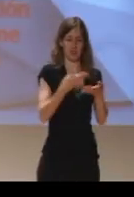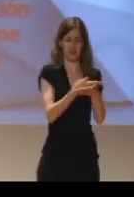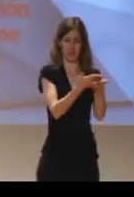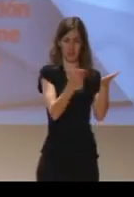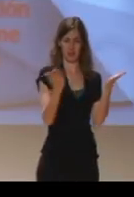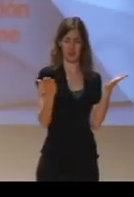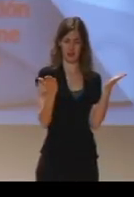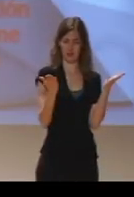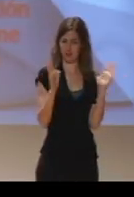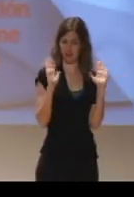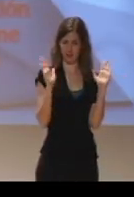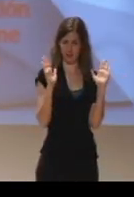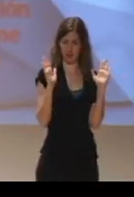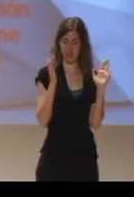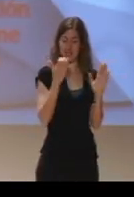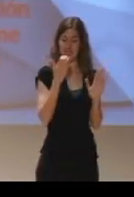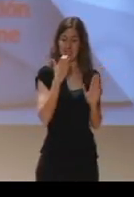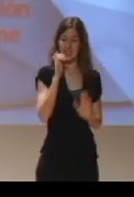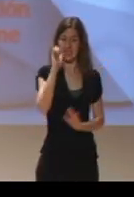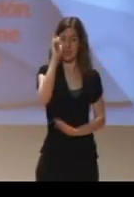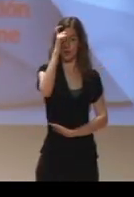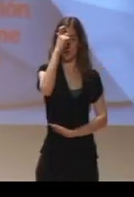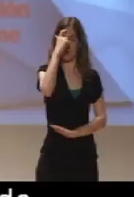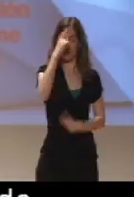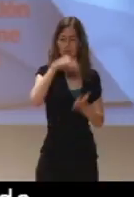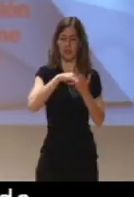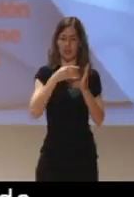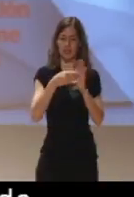is starting to run low. And